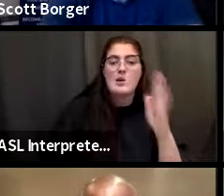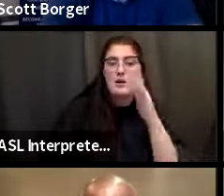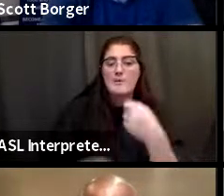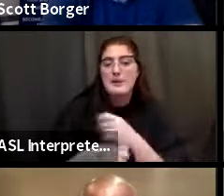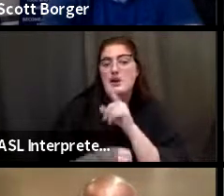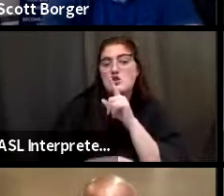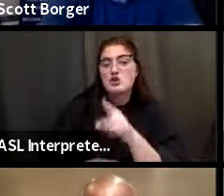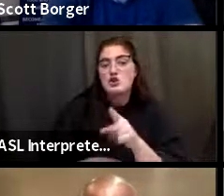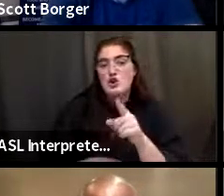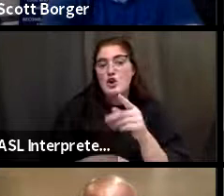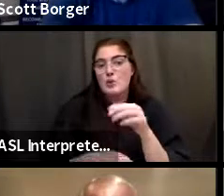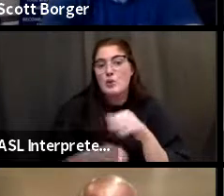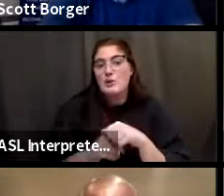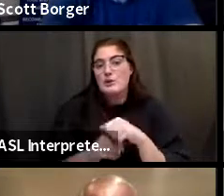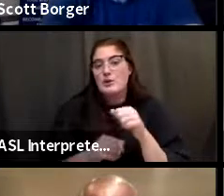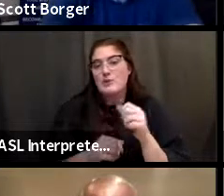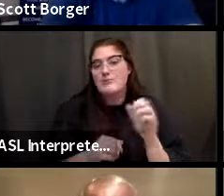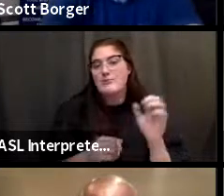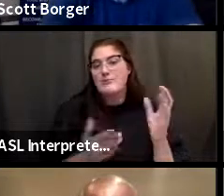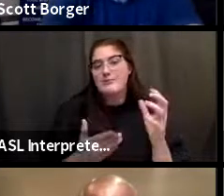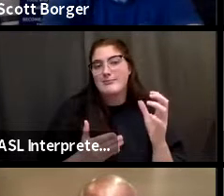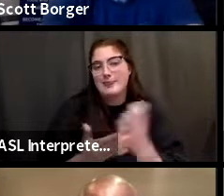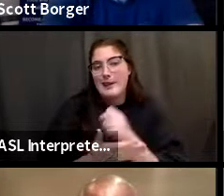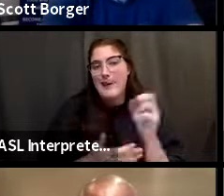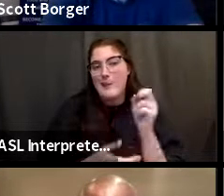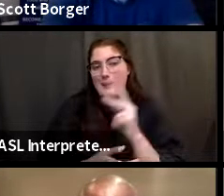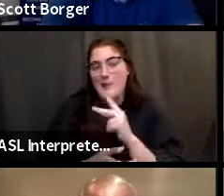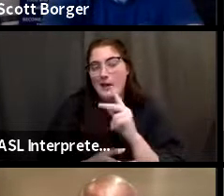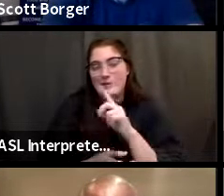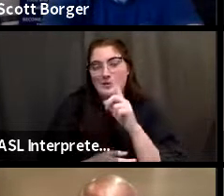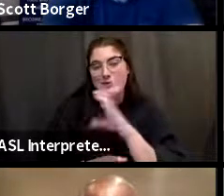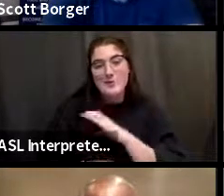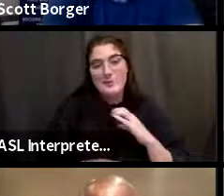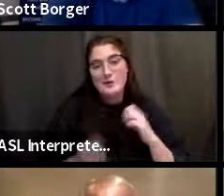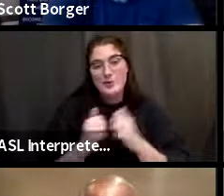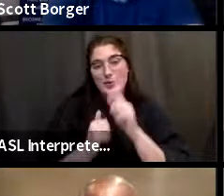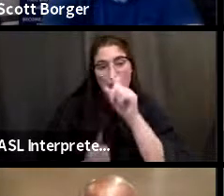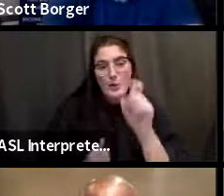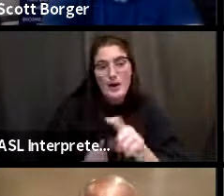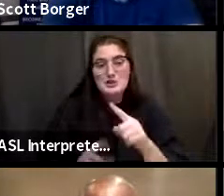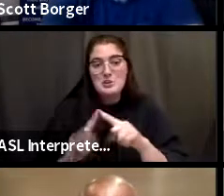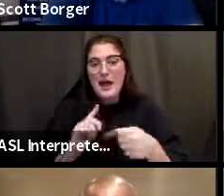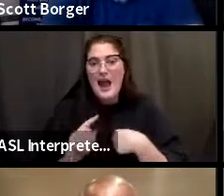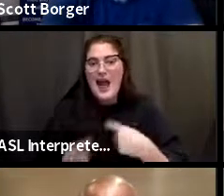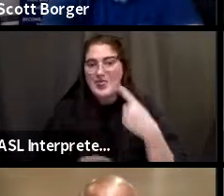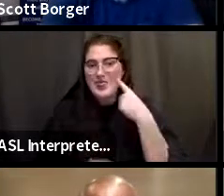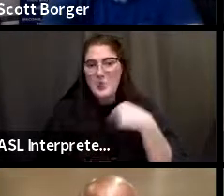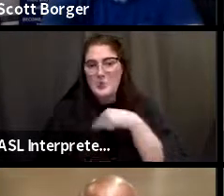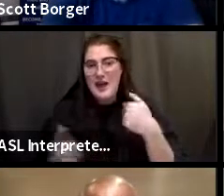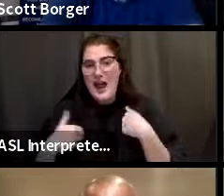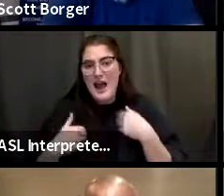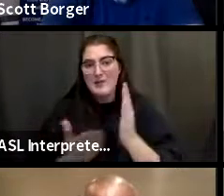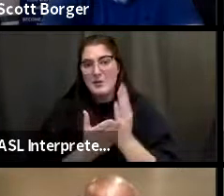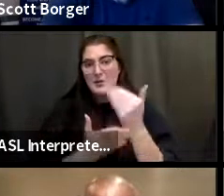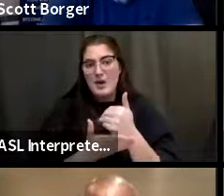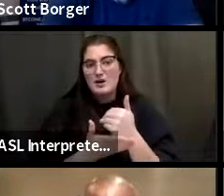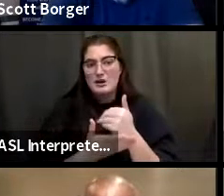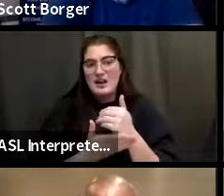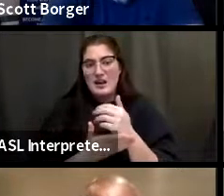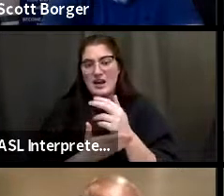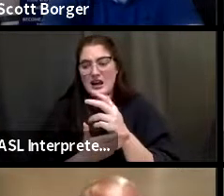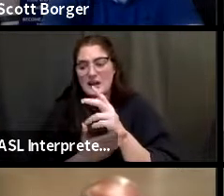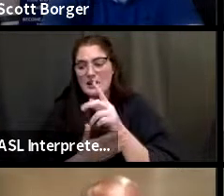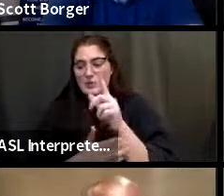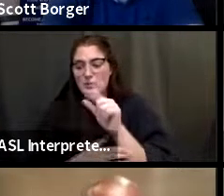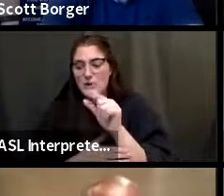to the commission with any questions. I think that we have the budget in 23 or